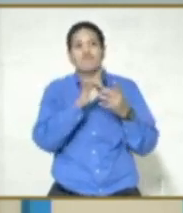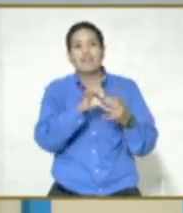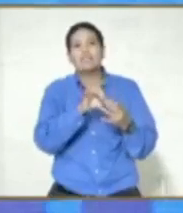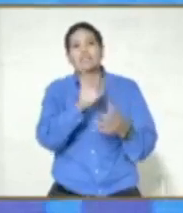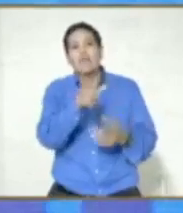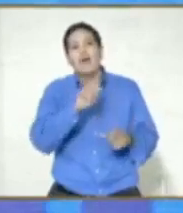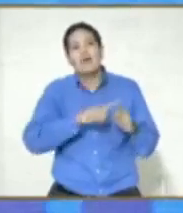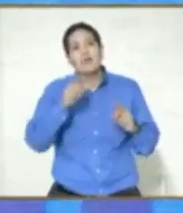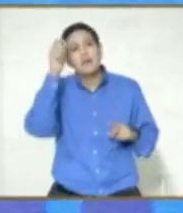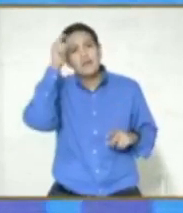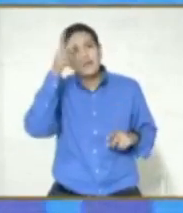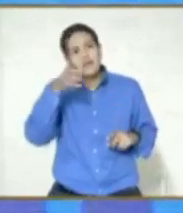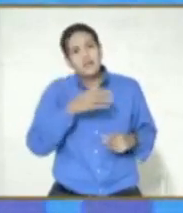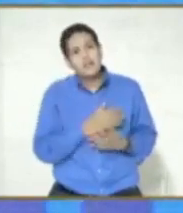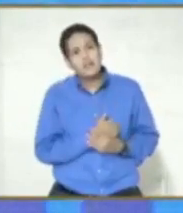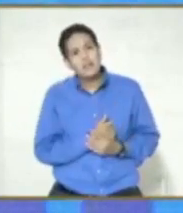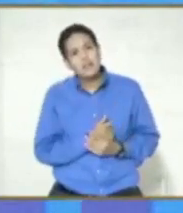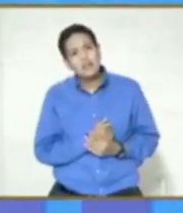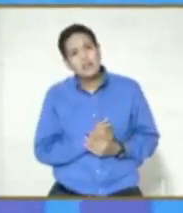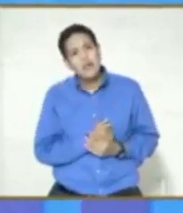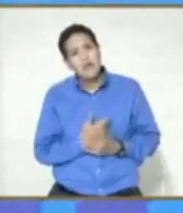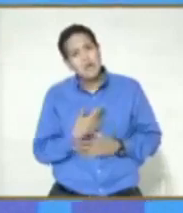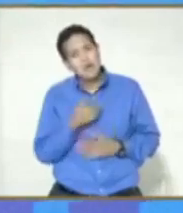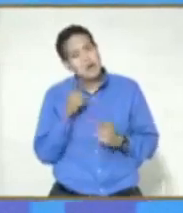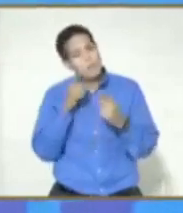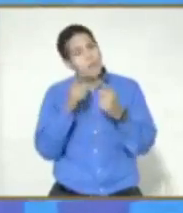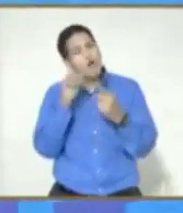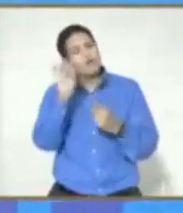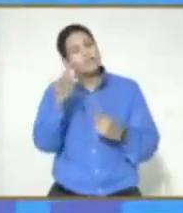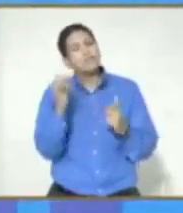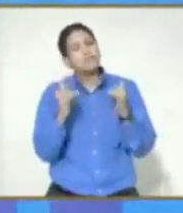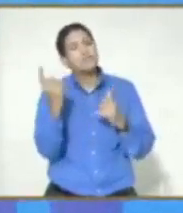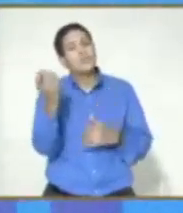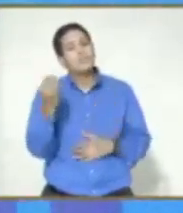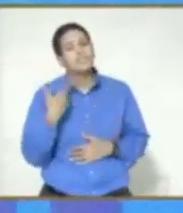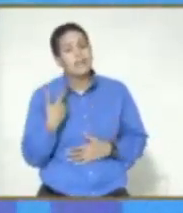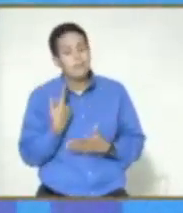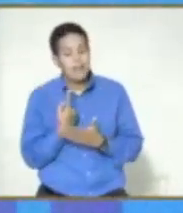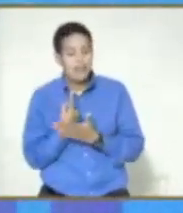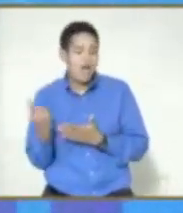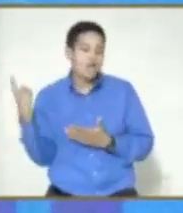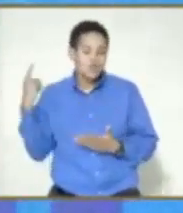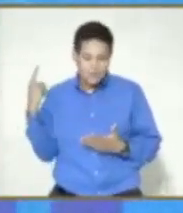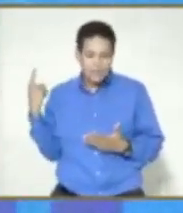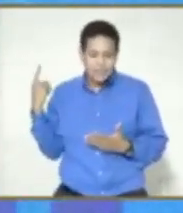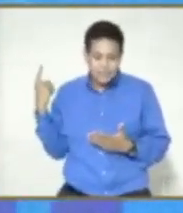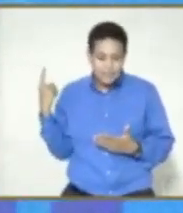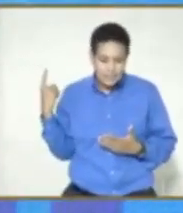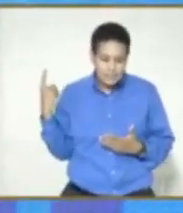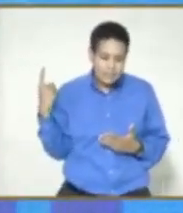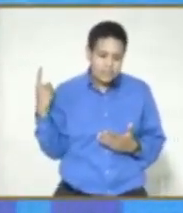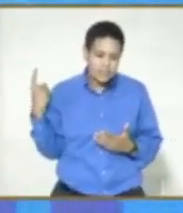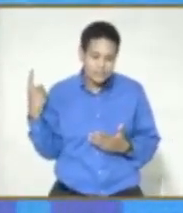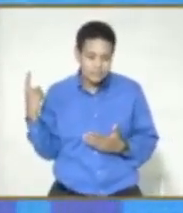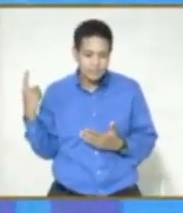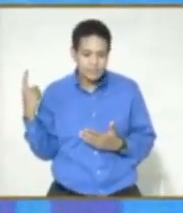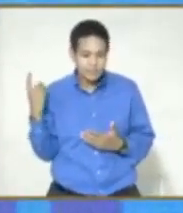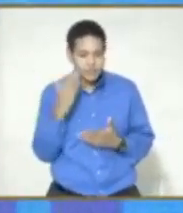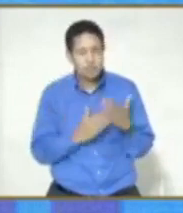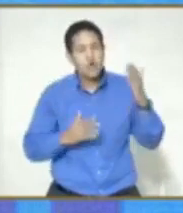want to touch a point which somebody sent me last week, some